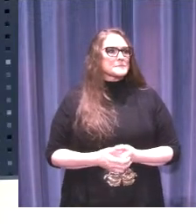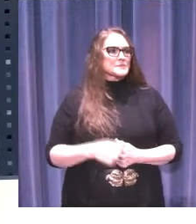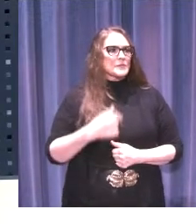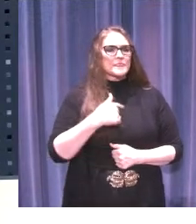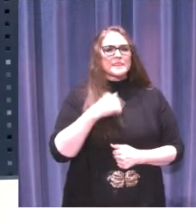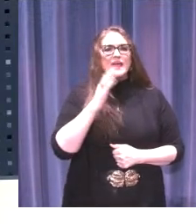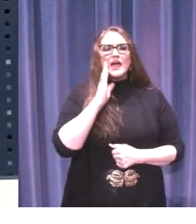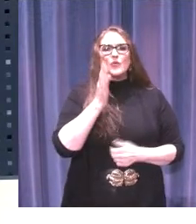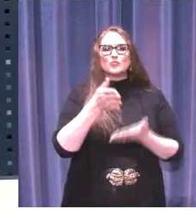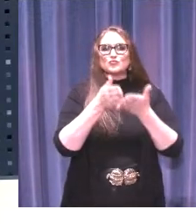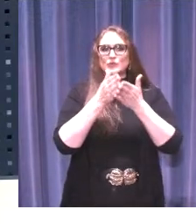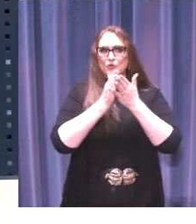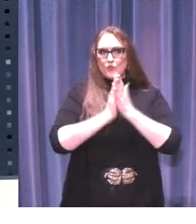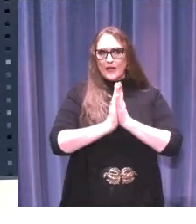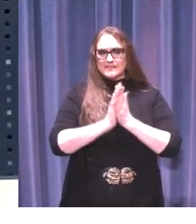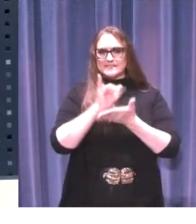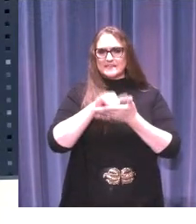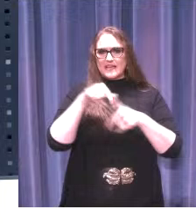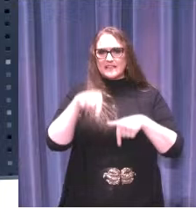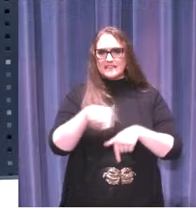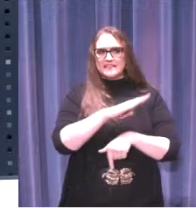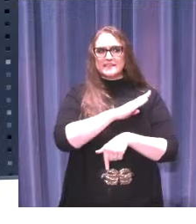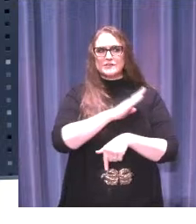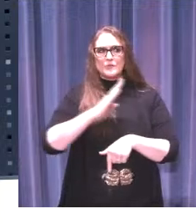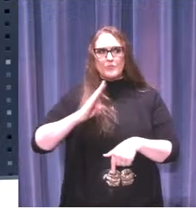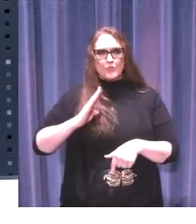would just request that this board